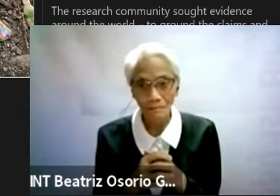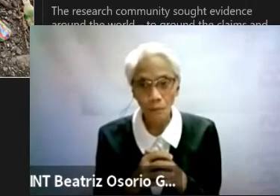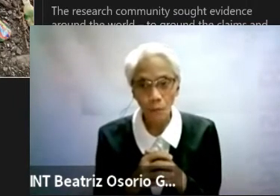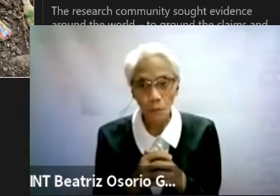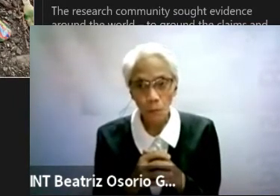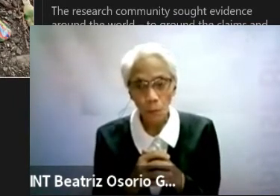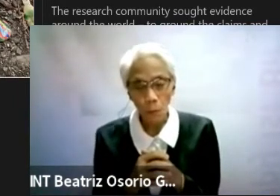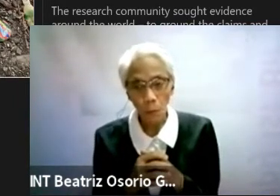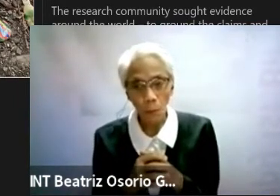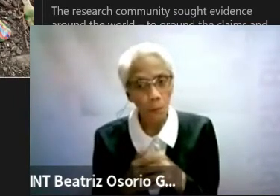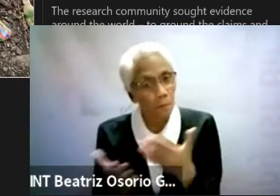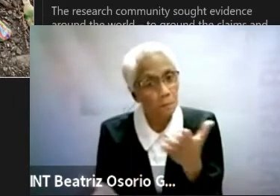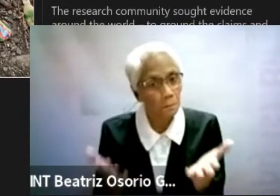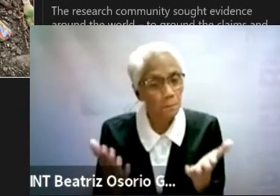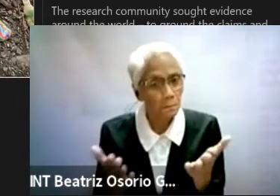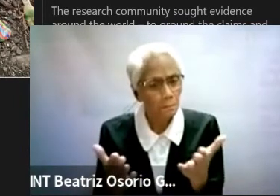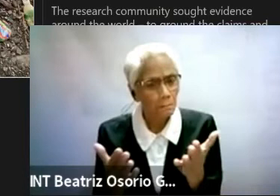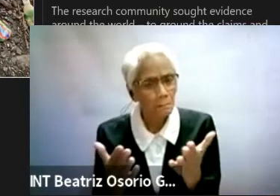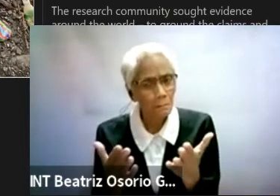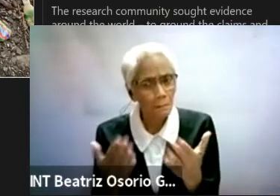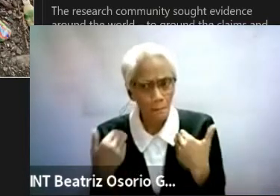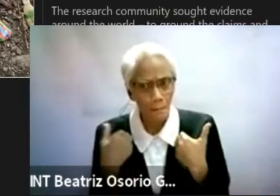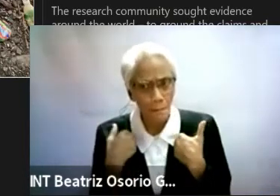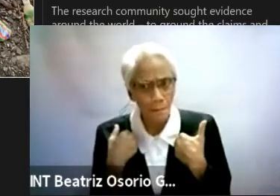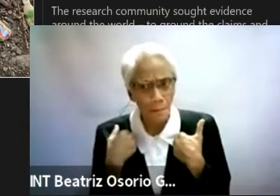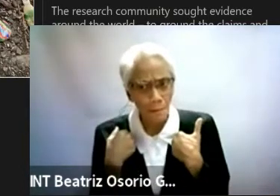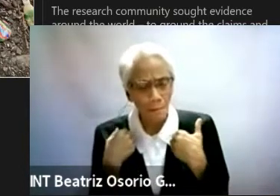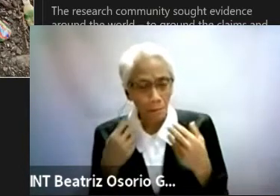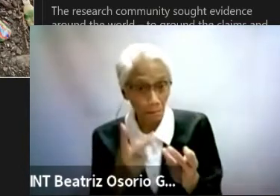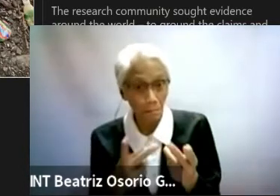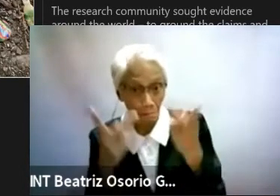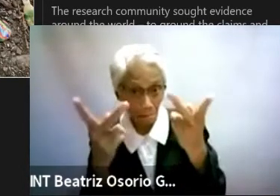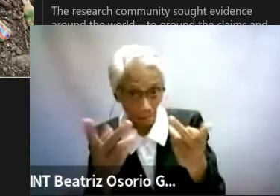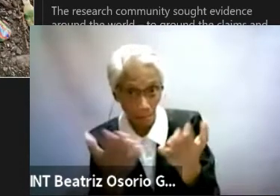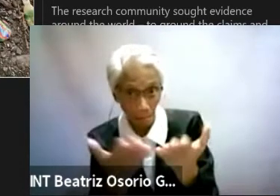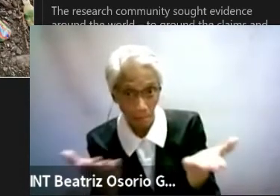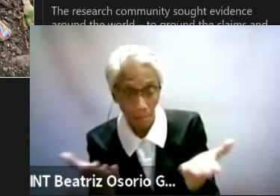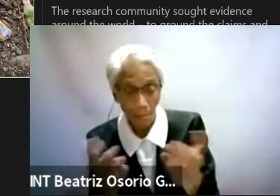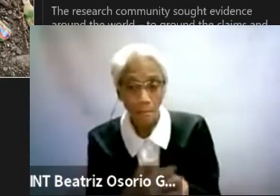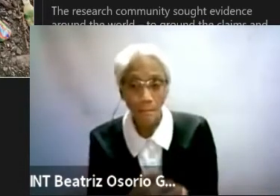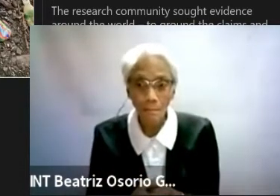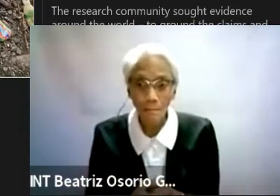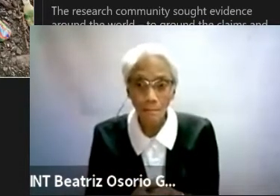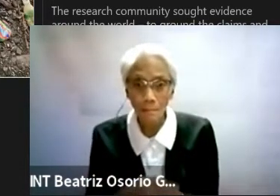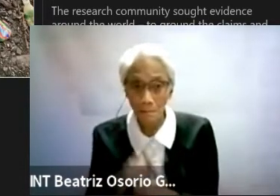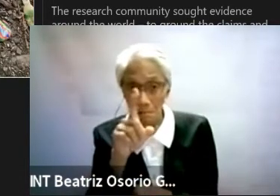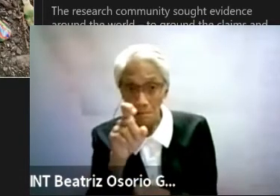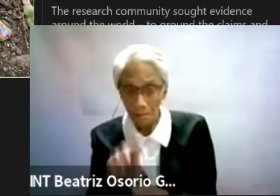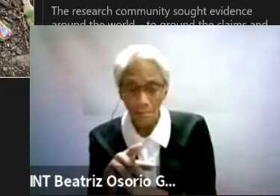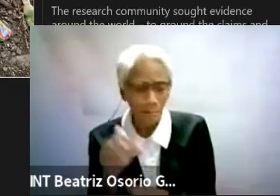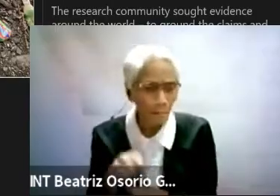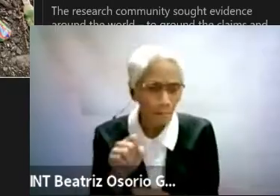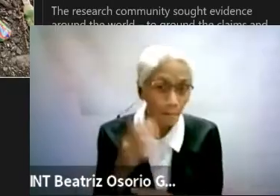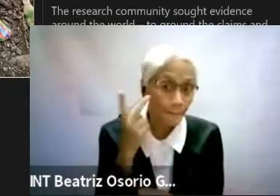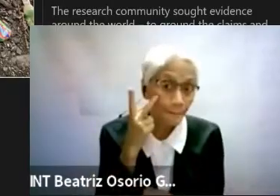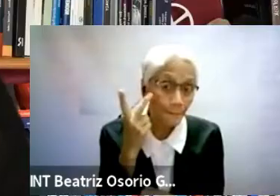Sorry, I just saw, am I still in presentation view or? Yes, we can see your notes.